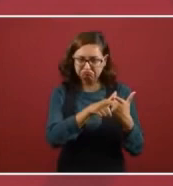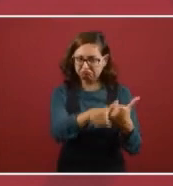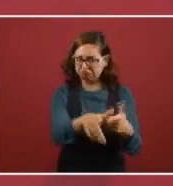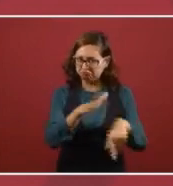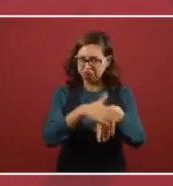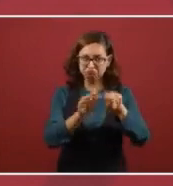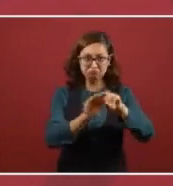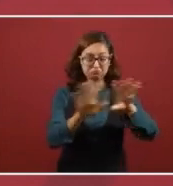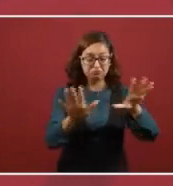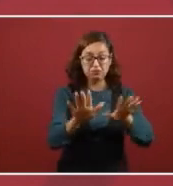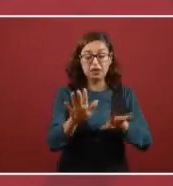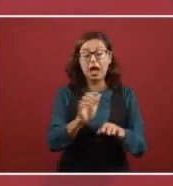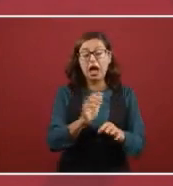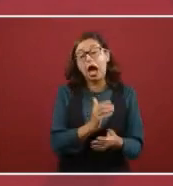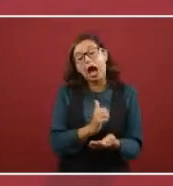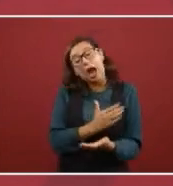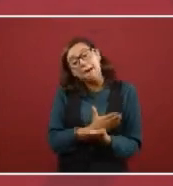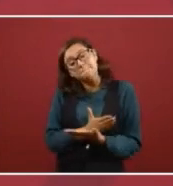very clear. Sigue